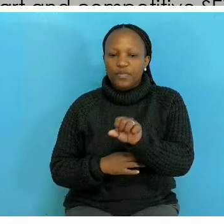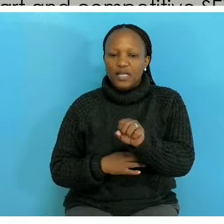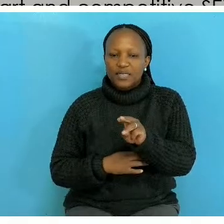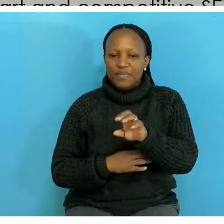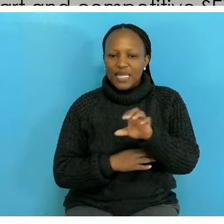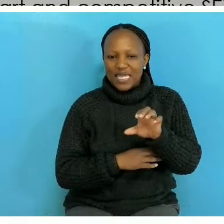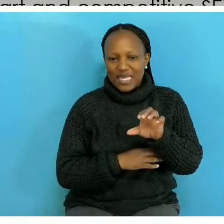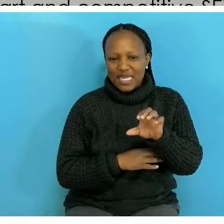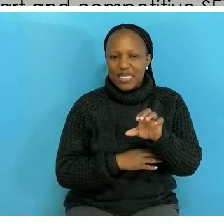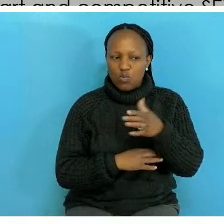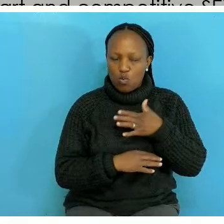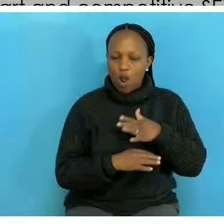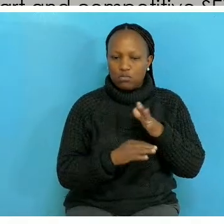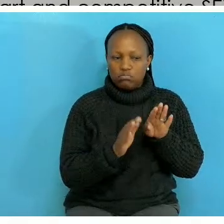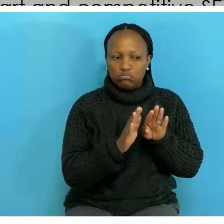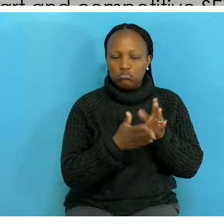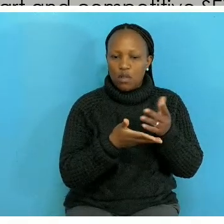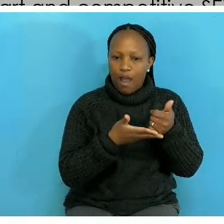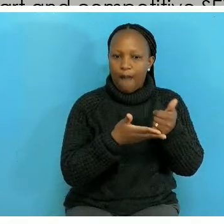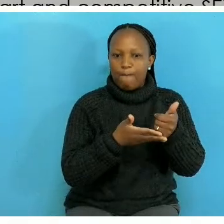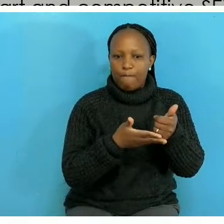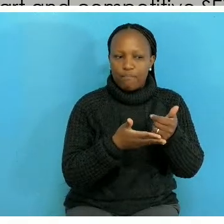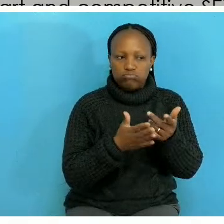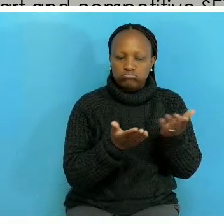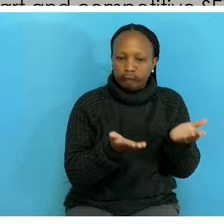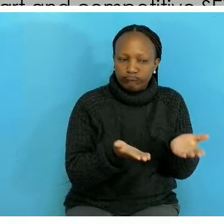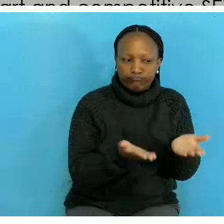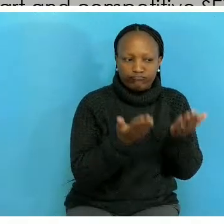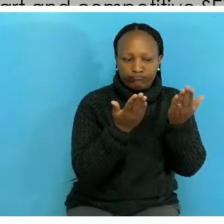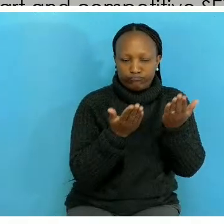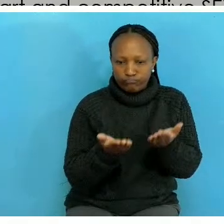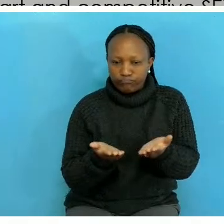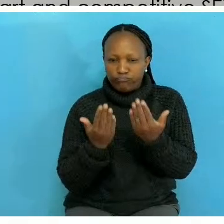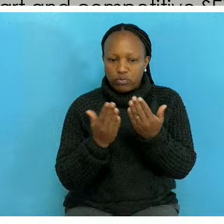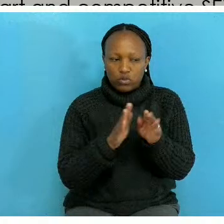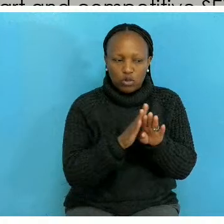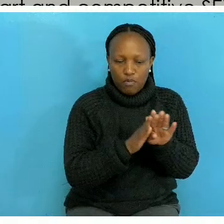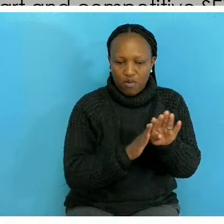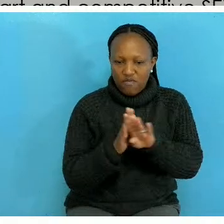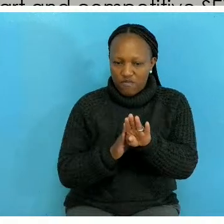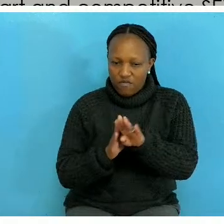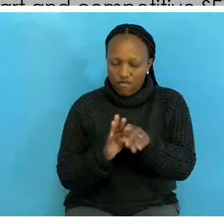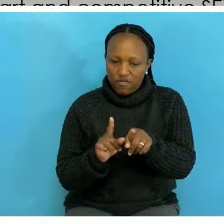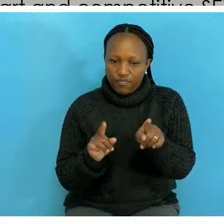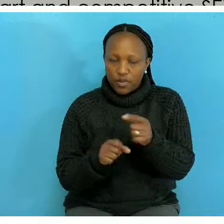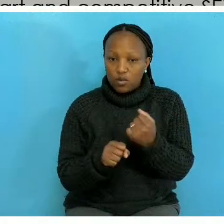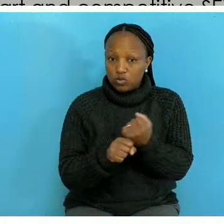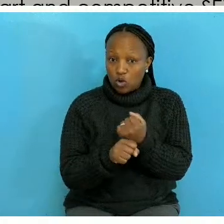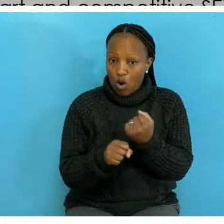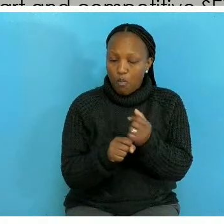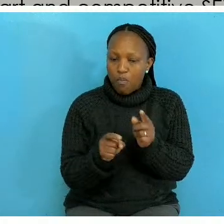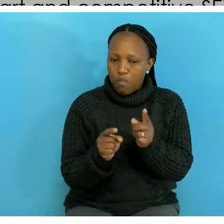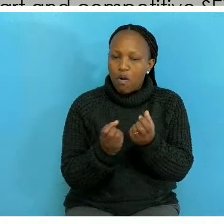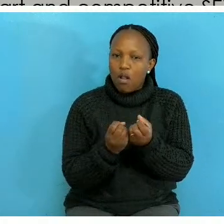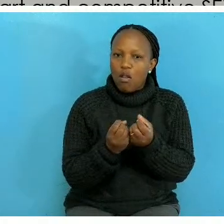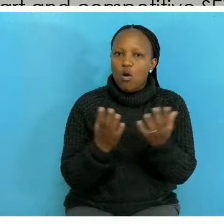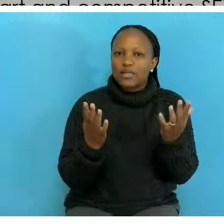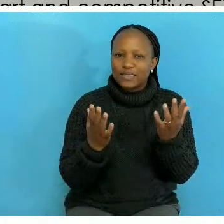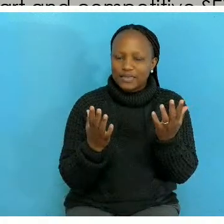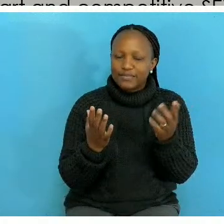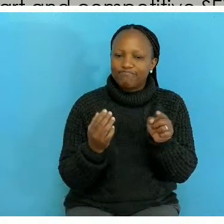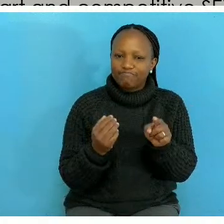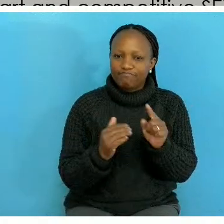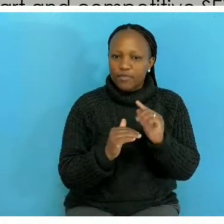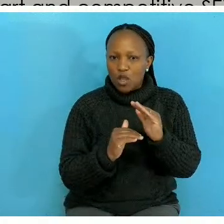that communities as well. So we've done a lot of work and working together with the communities to do